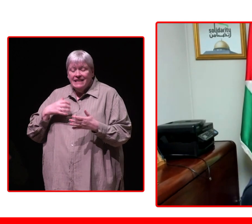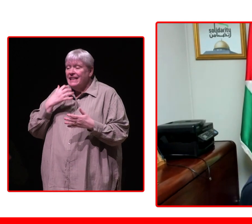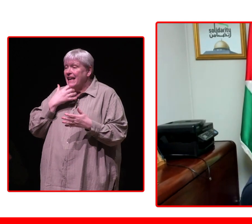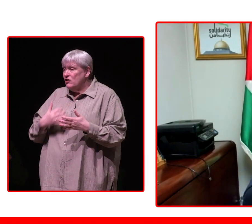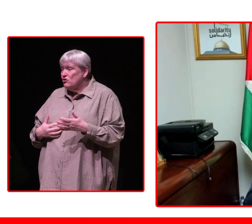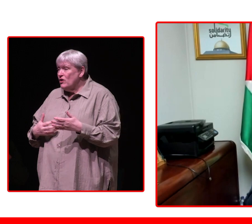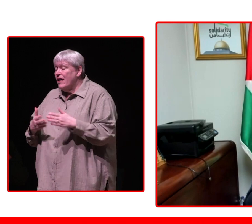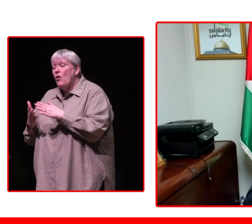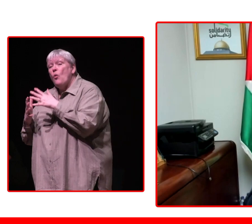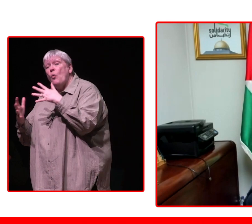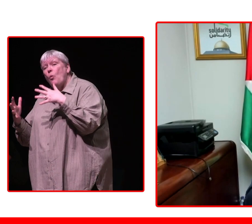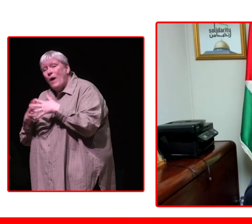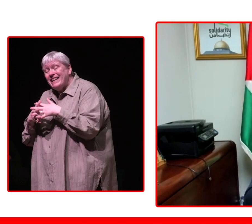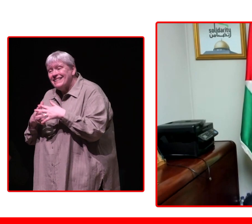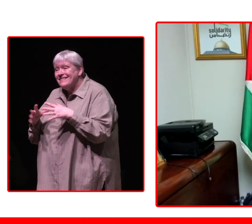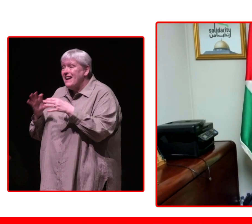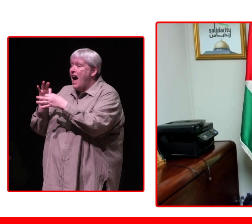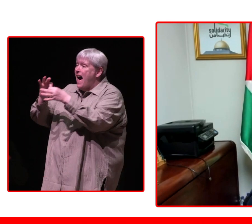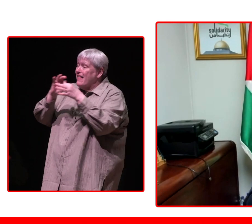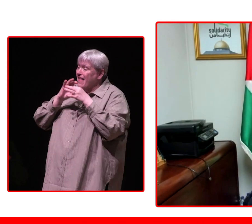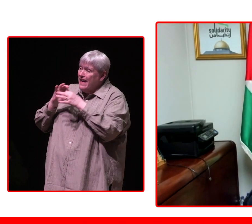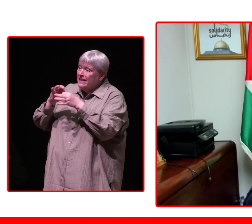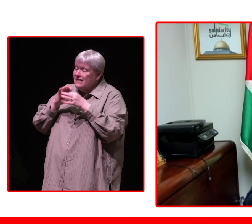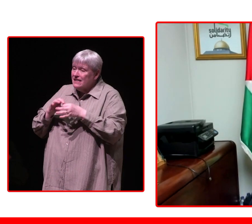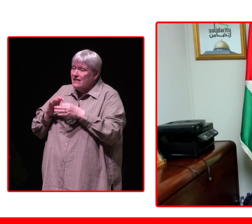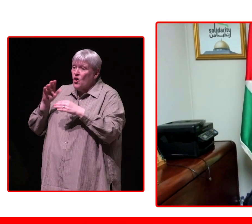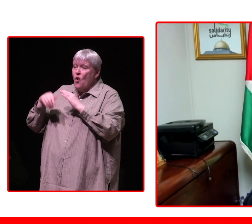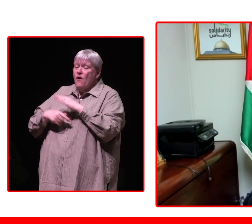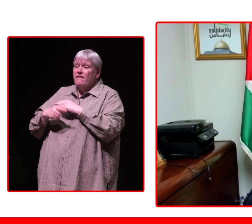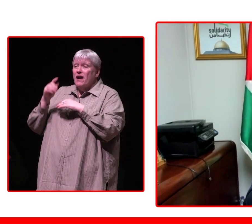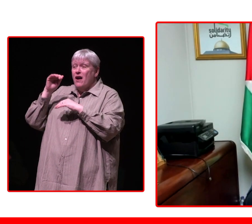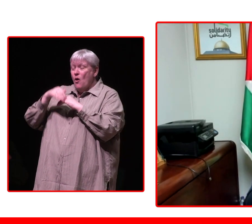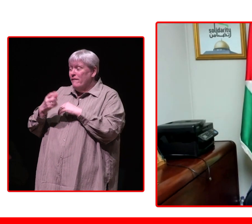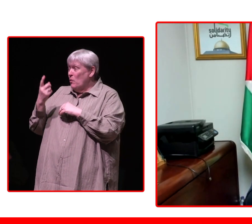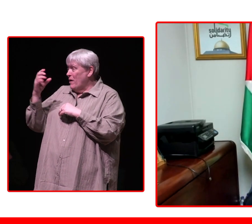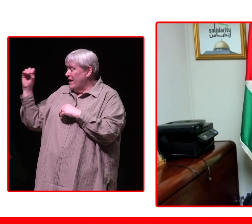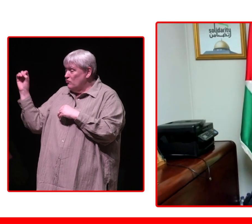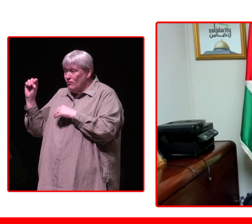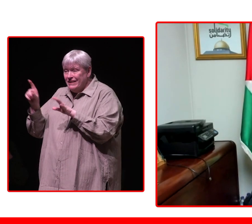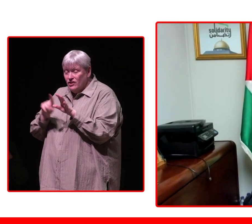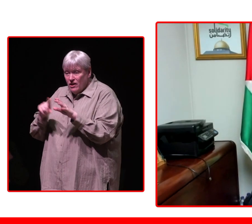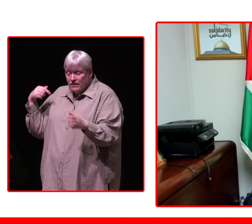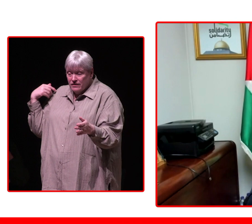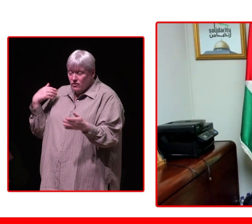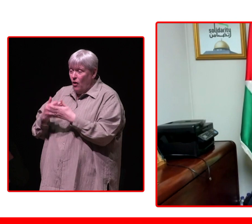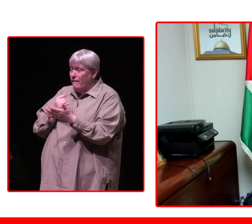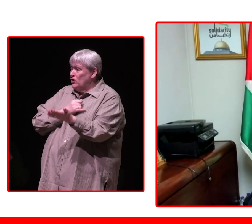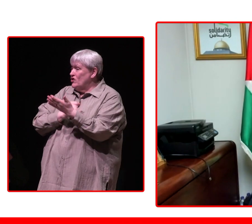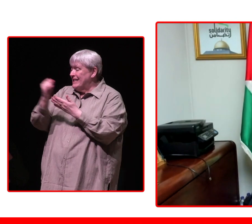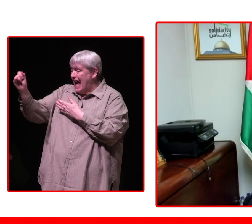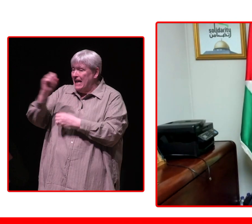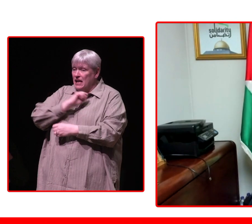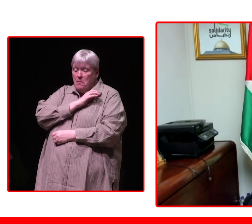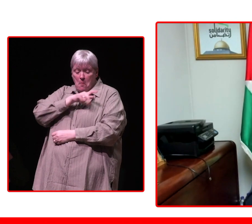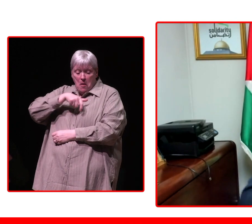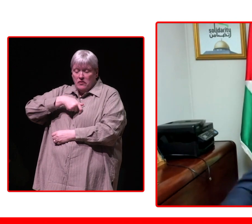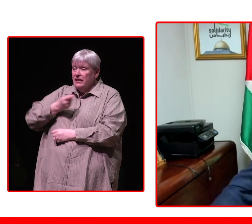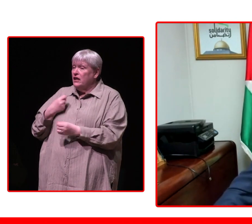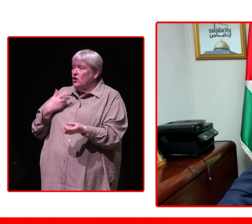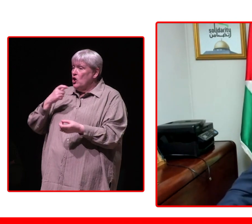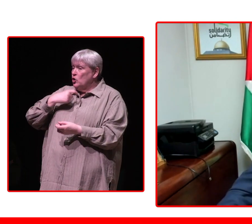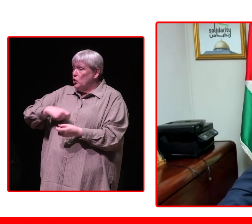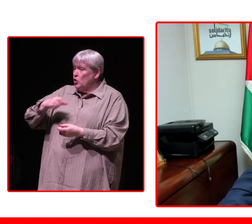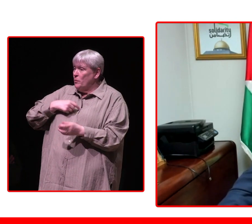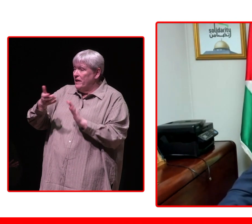allies overturn more than a century of denying Palestinian their rights, human and national rights. And it